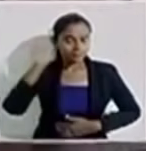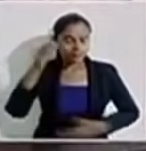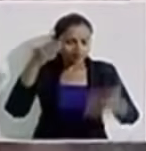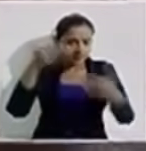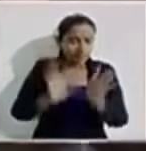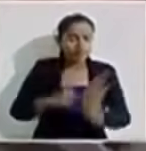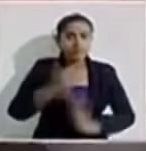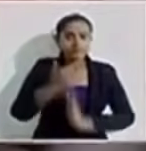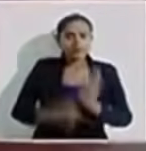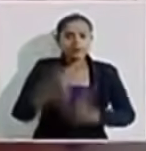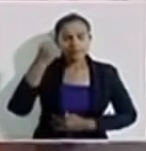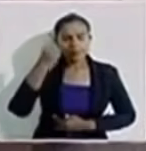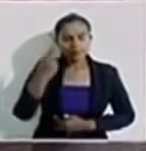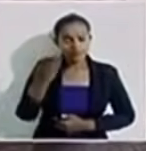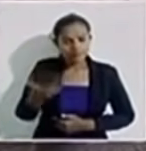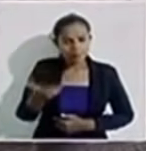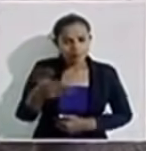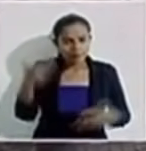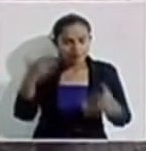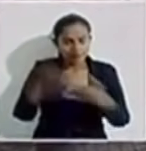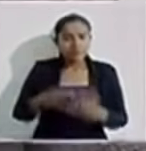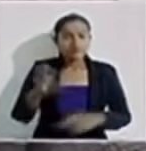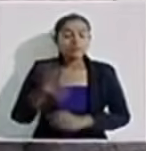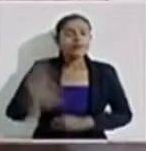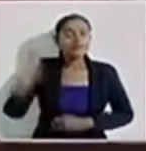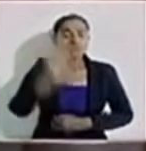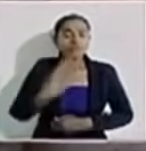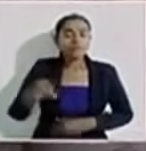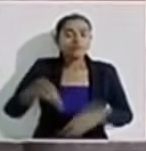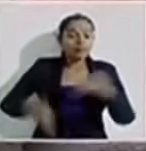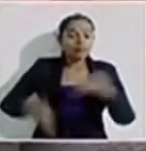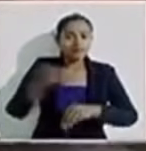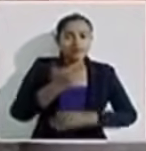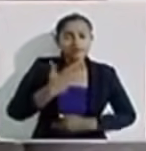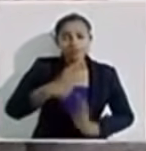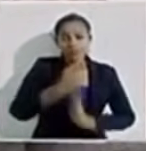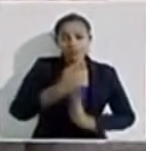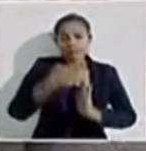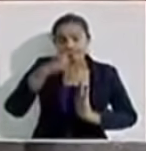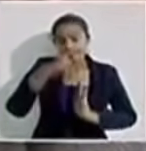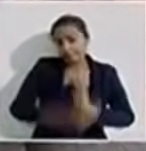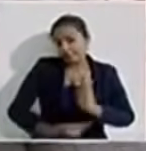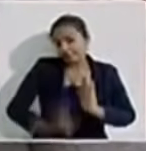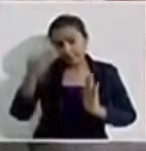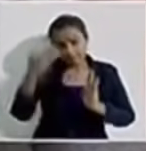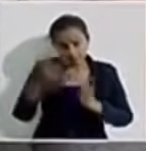the geopolitical zone of the Sea of Sri Lanka. Sri